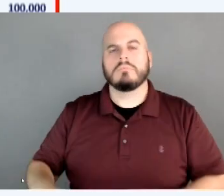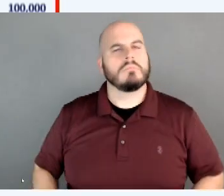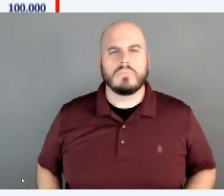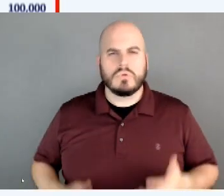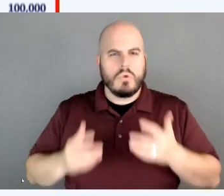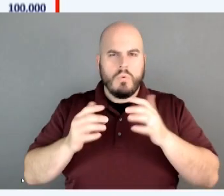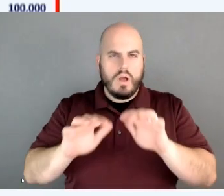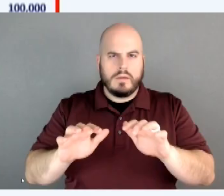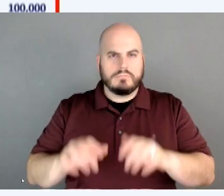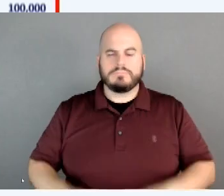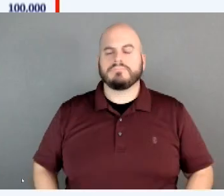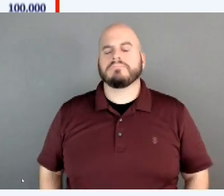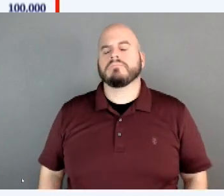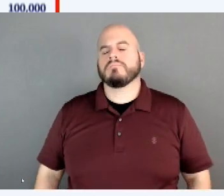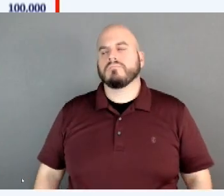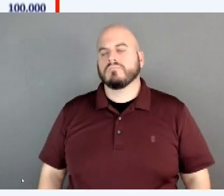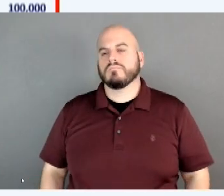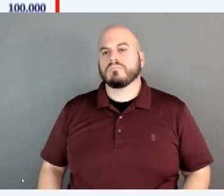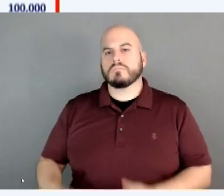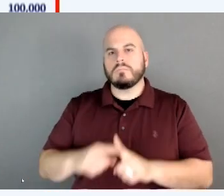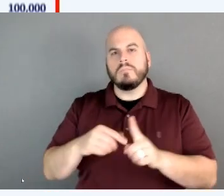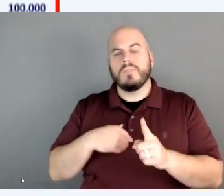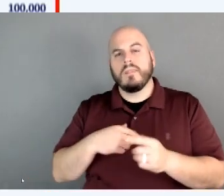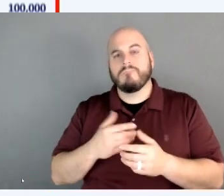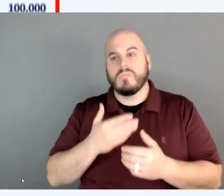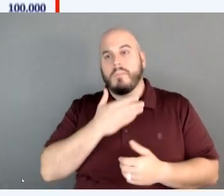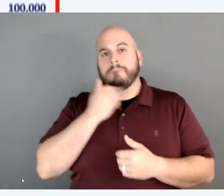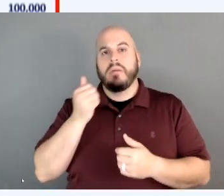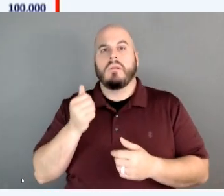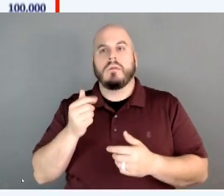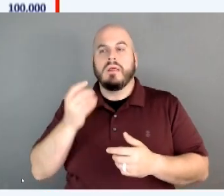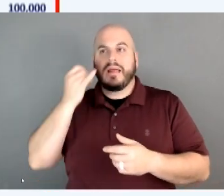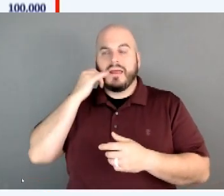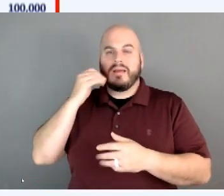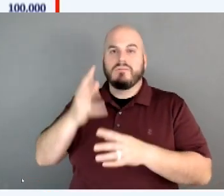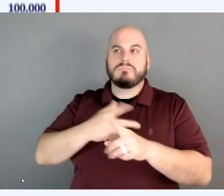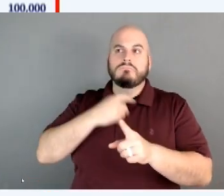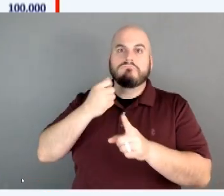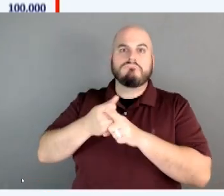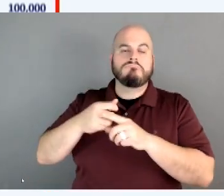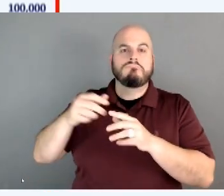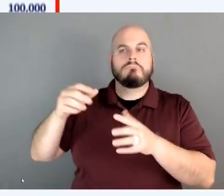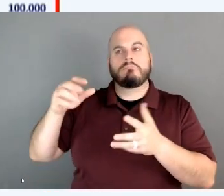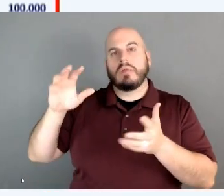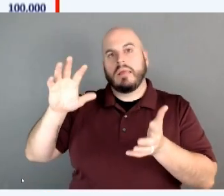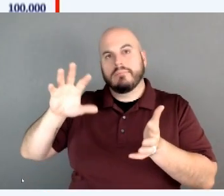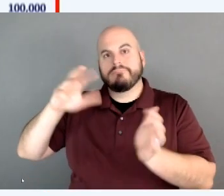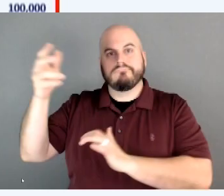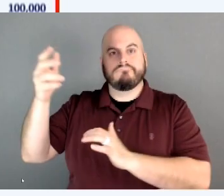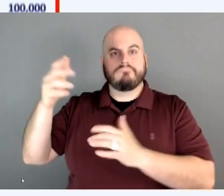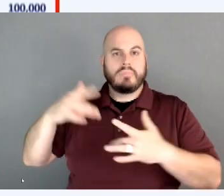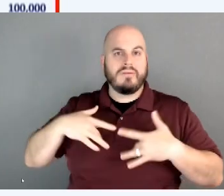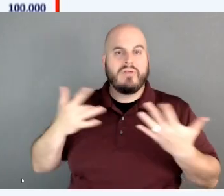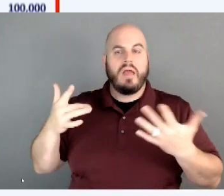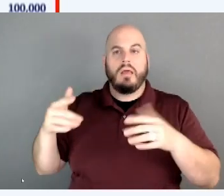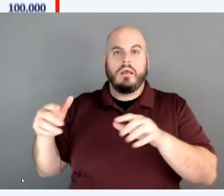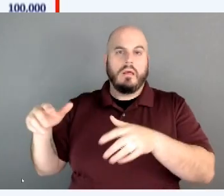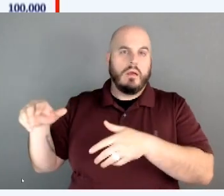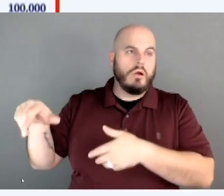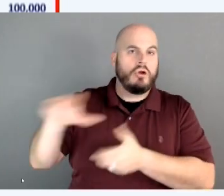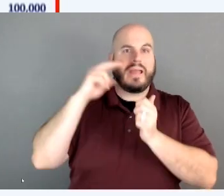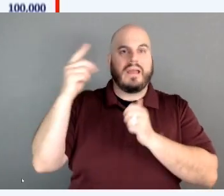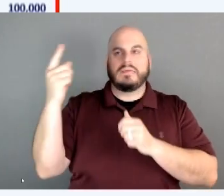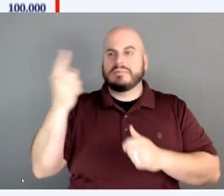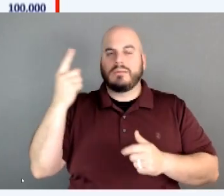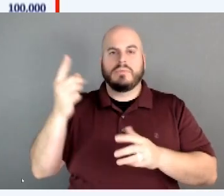plan for any type of emergency event or storm event where there's a lot of debris that needs to get cleaned up quickly, that we have some airspace remaining at the